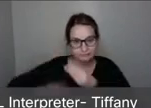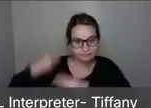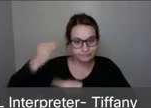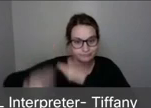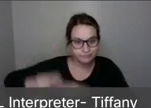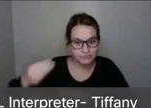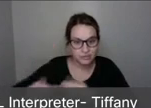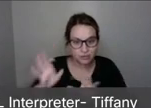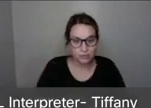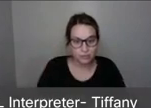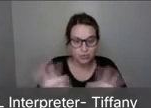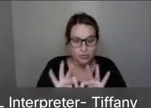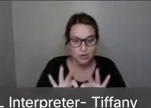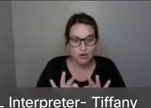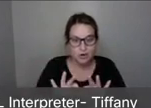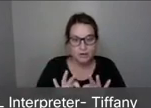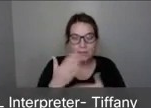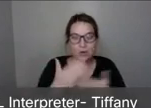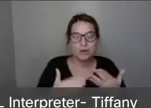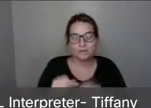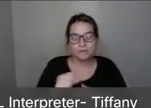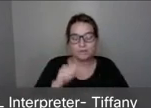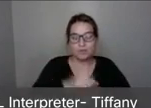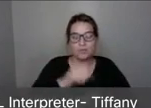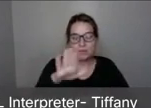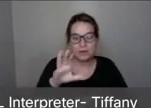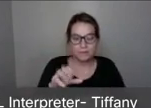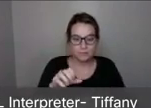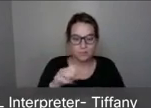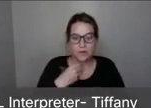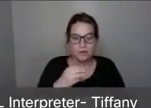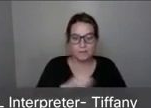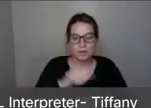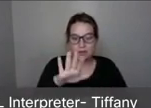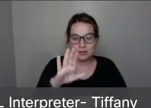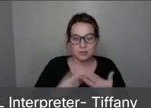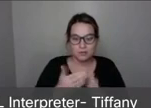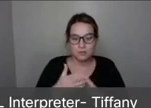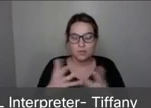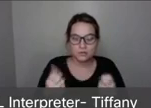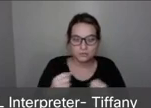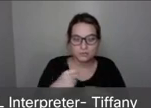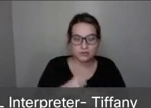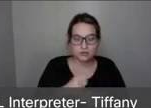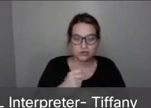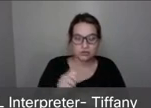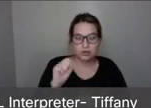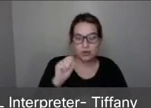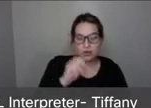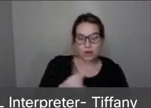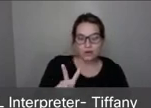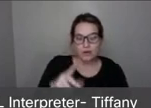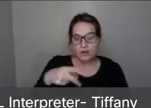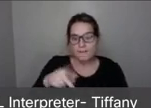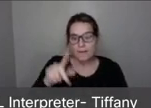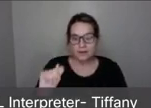of the White Mountain community, actually. And we want to ensure that our people that live in the neighboring towns like Springerville, Pinetop,